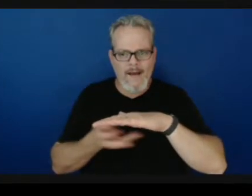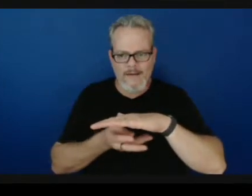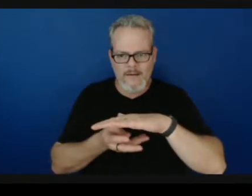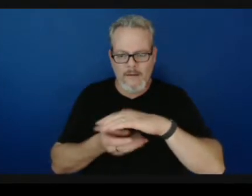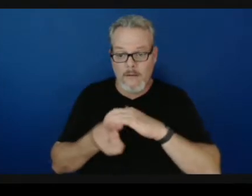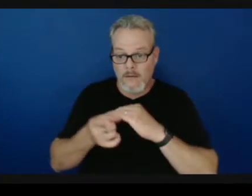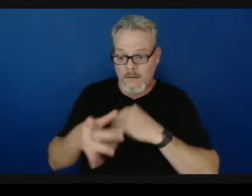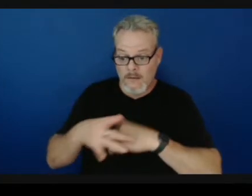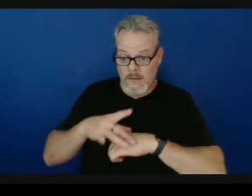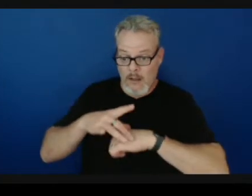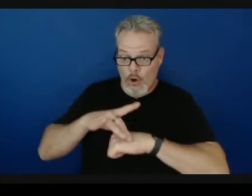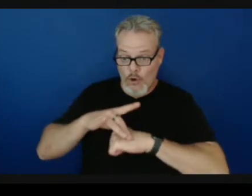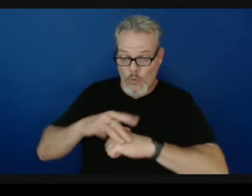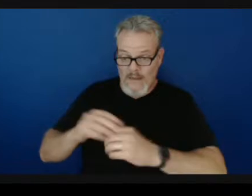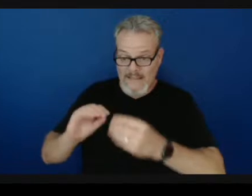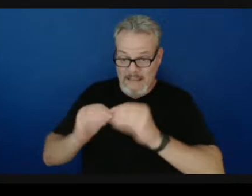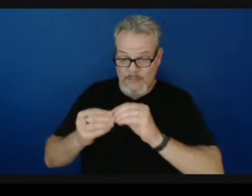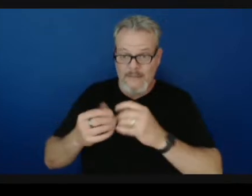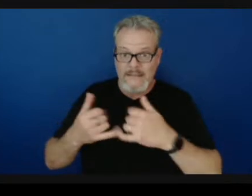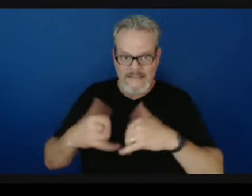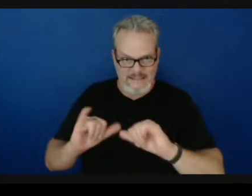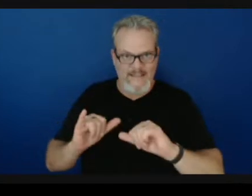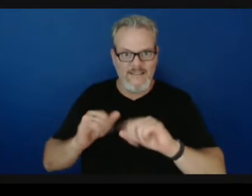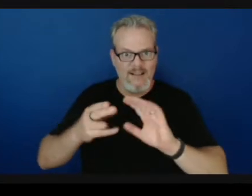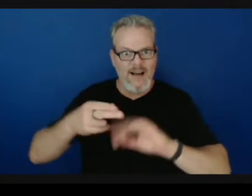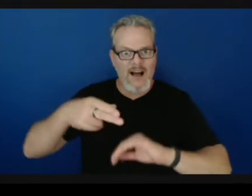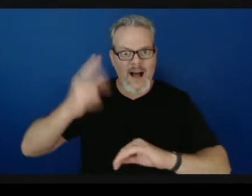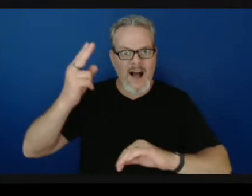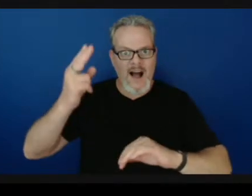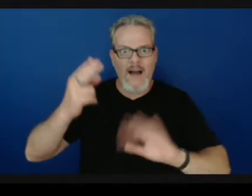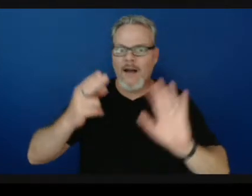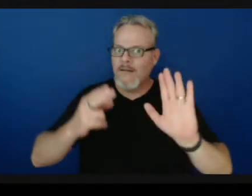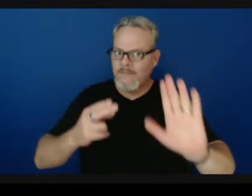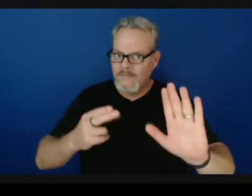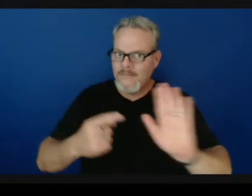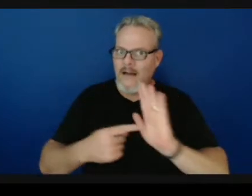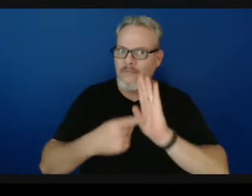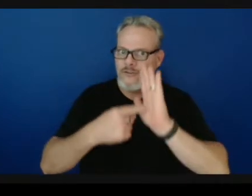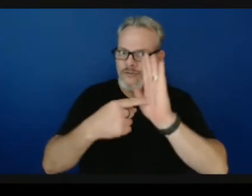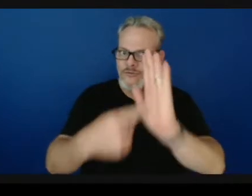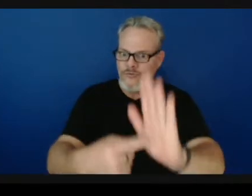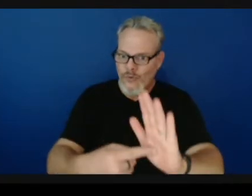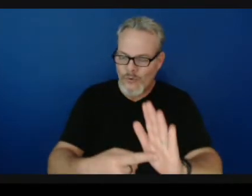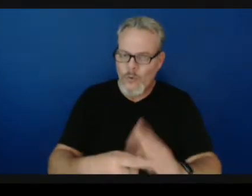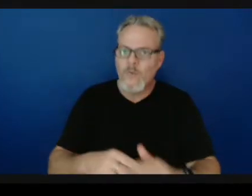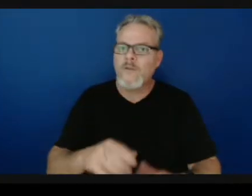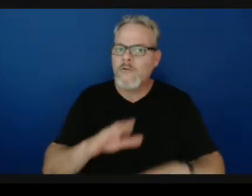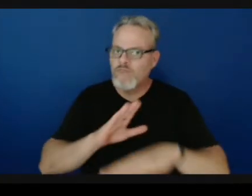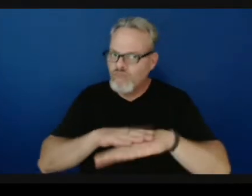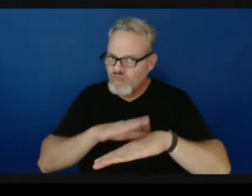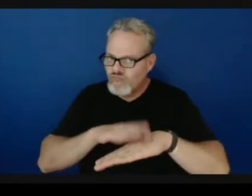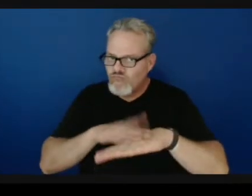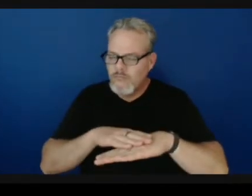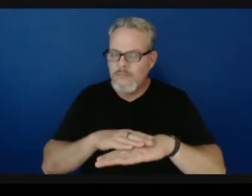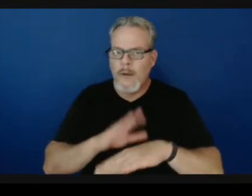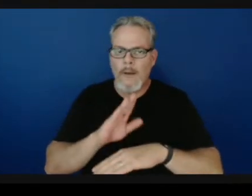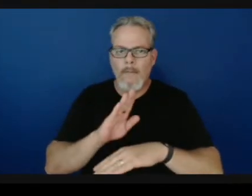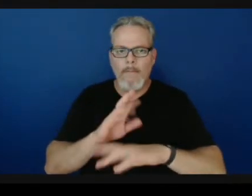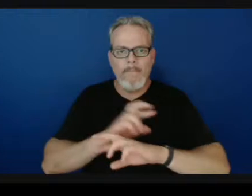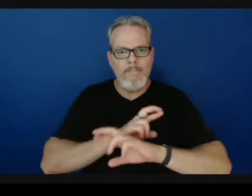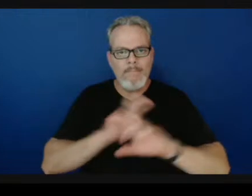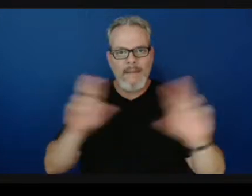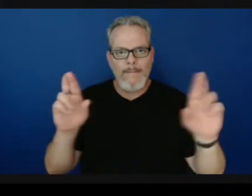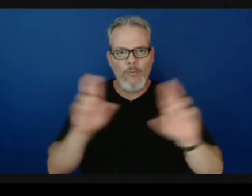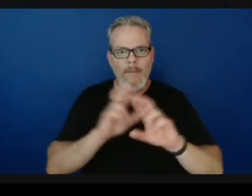quite high to the point where I'll start saying that we should also be prepared for earthquake hazards beyond just